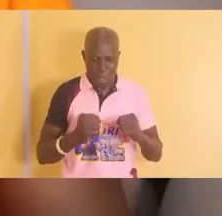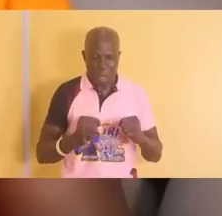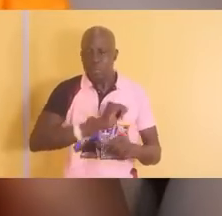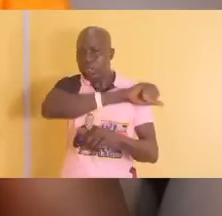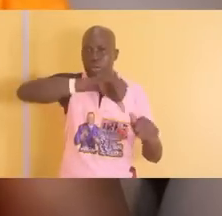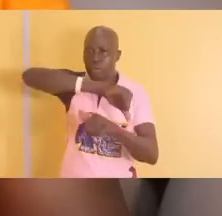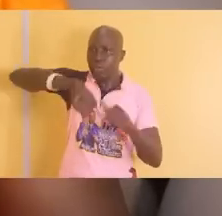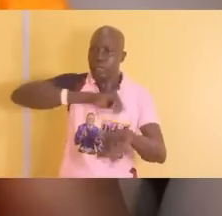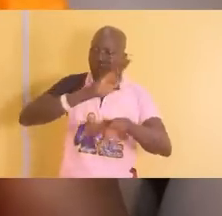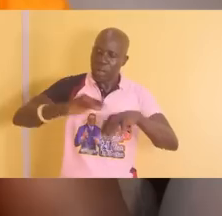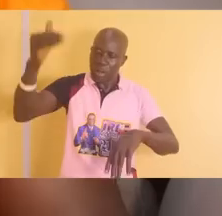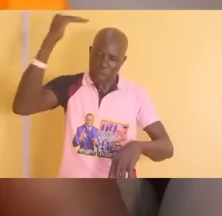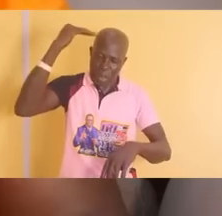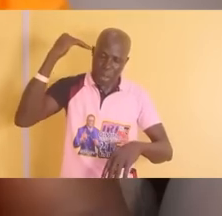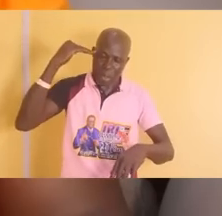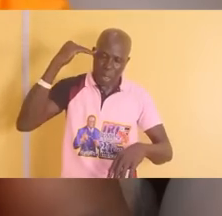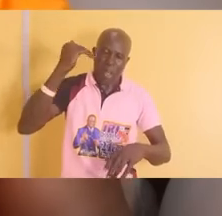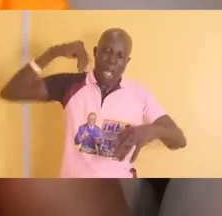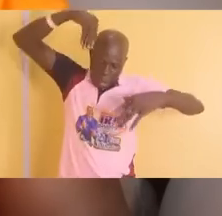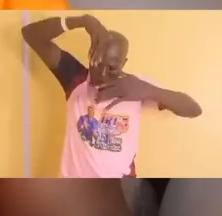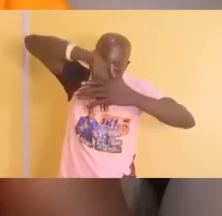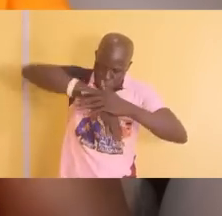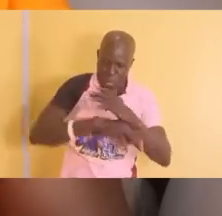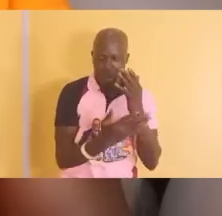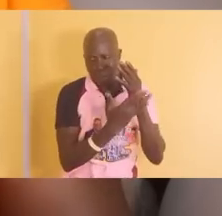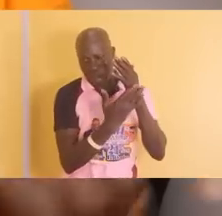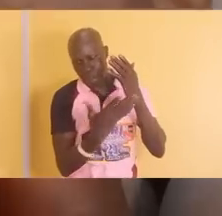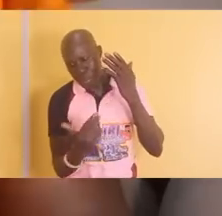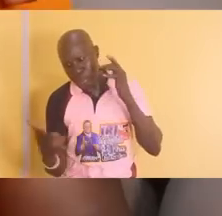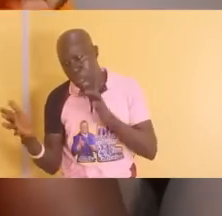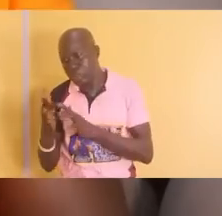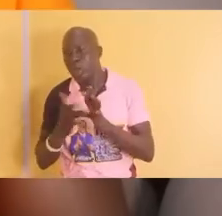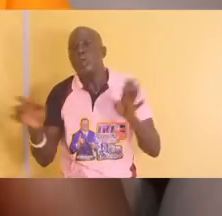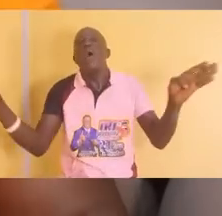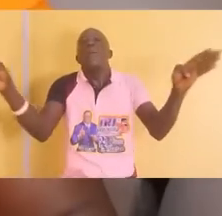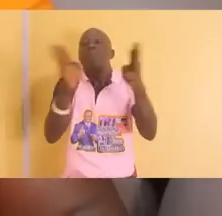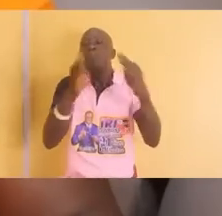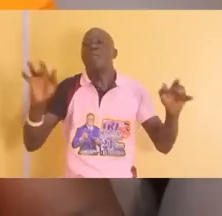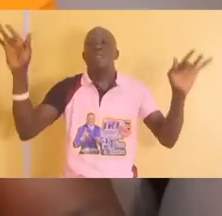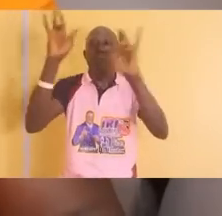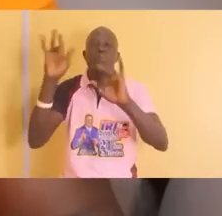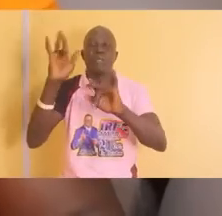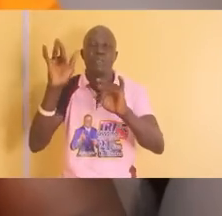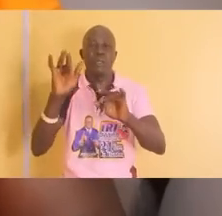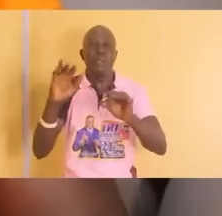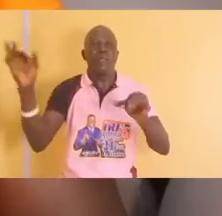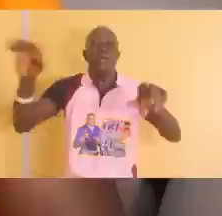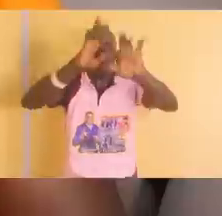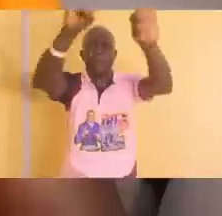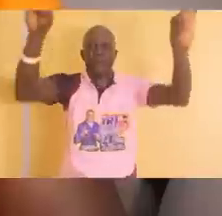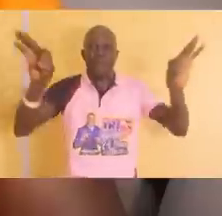Amen. Amen. Amen. Amen. Amen. Amen. Amen. Amen. Amen. Amen. Amen. Amen. Amen.